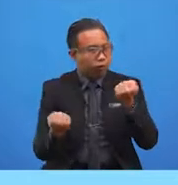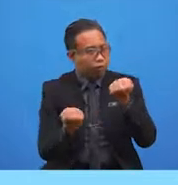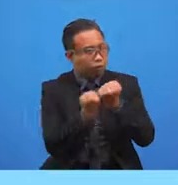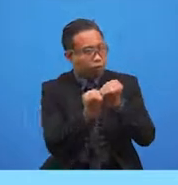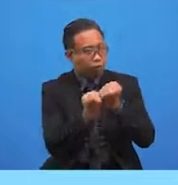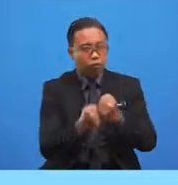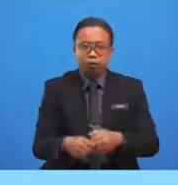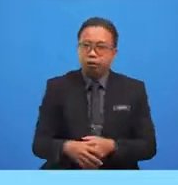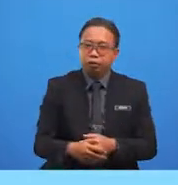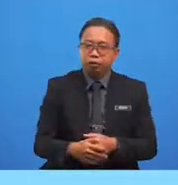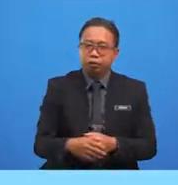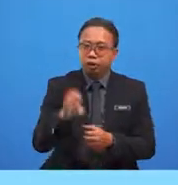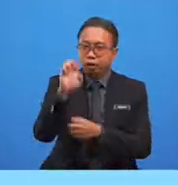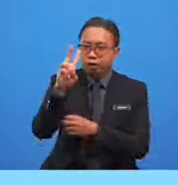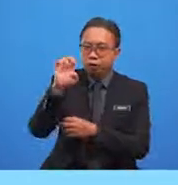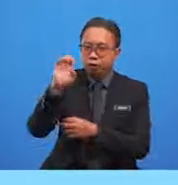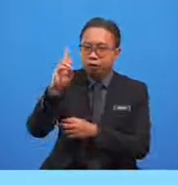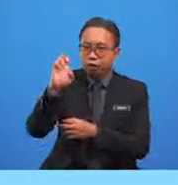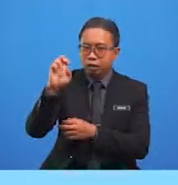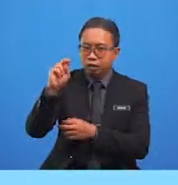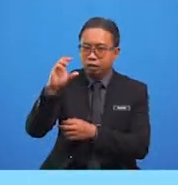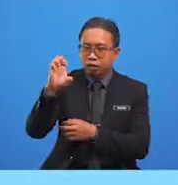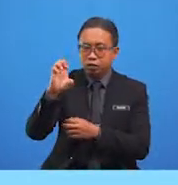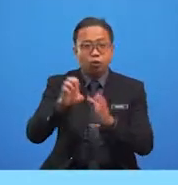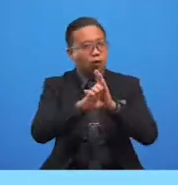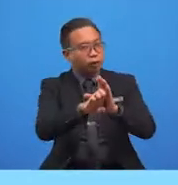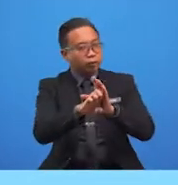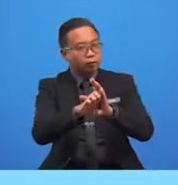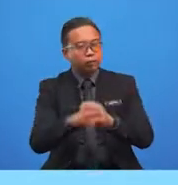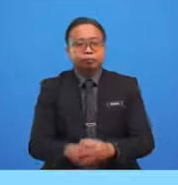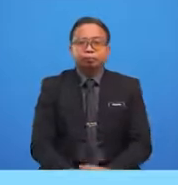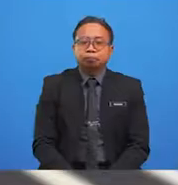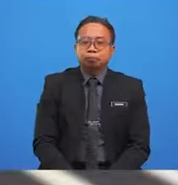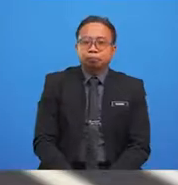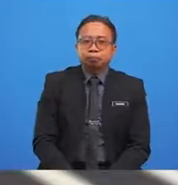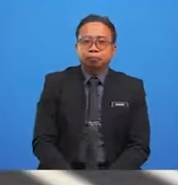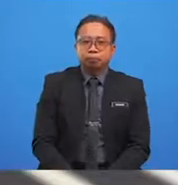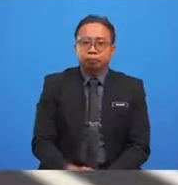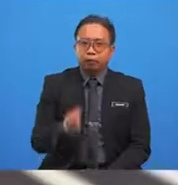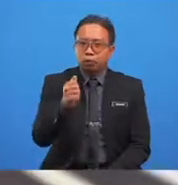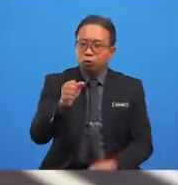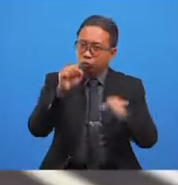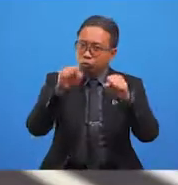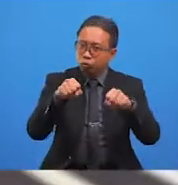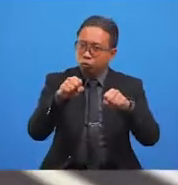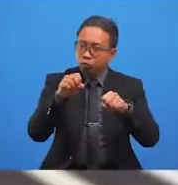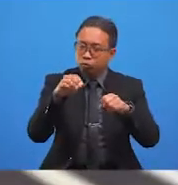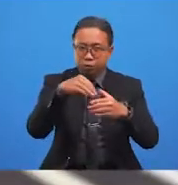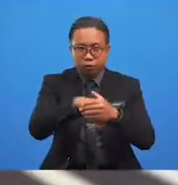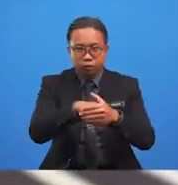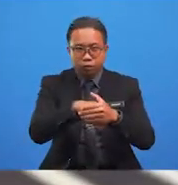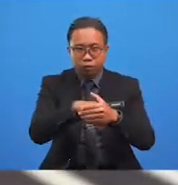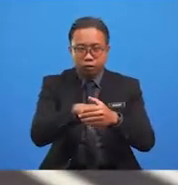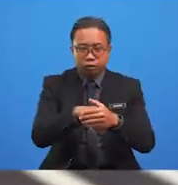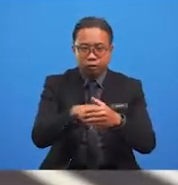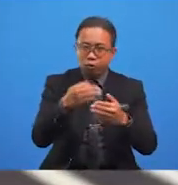by evidence and/or examples. You could also include an